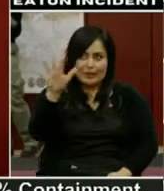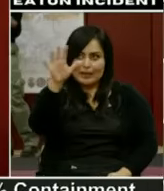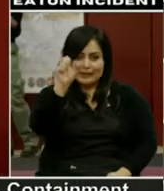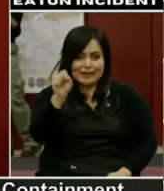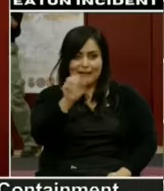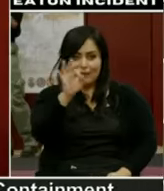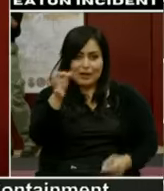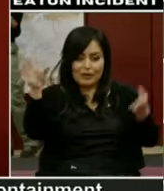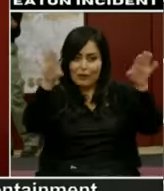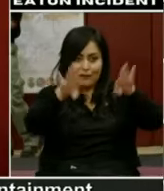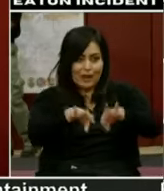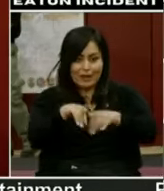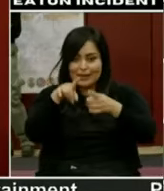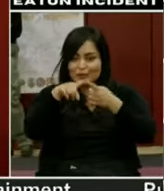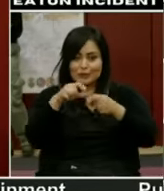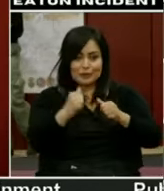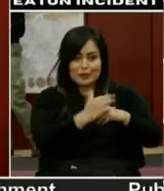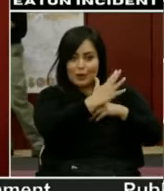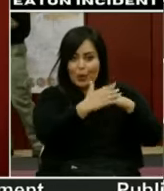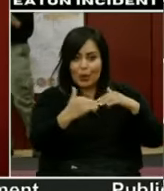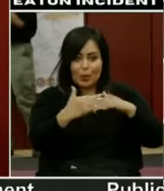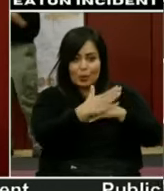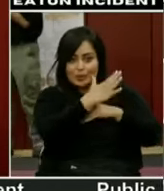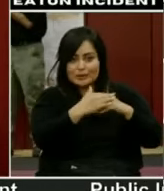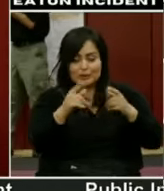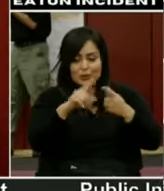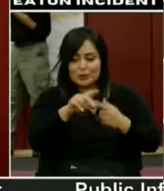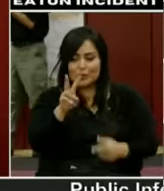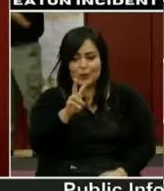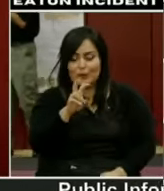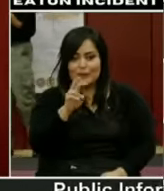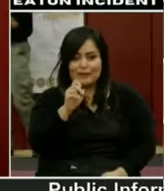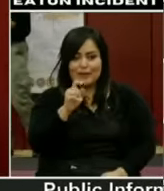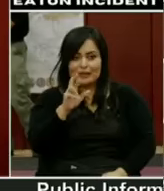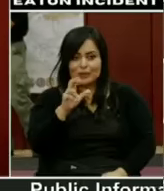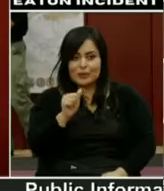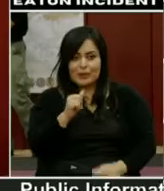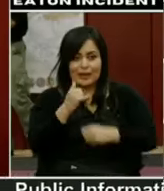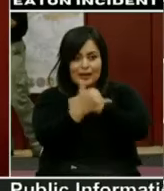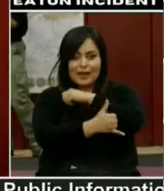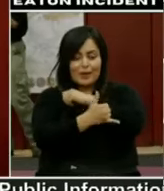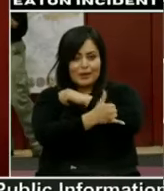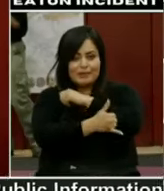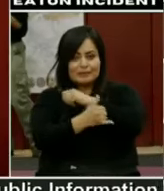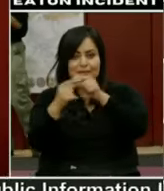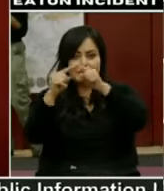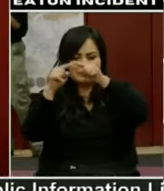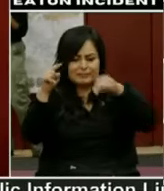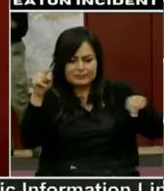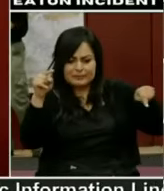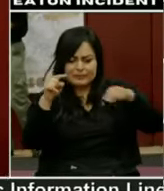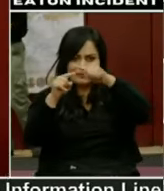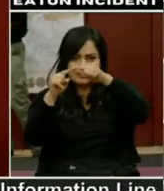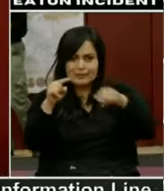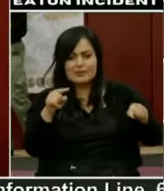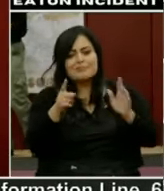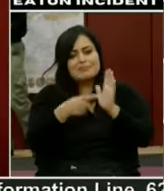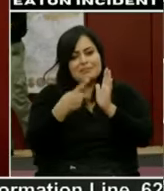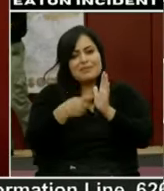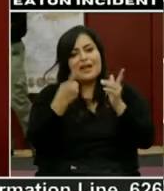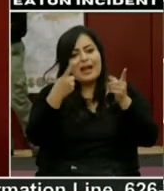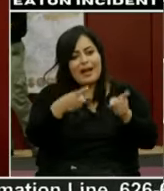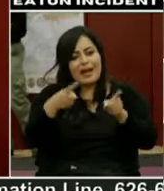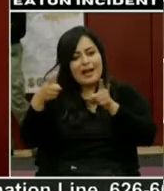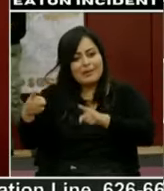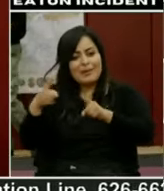Valley going out to the coast and through Ventura County. So, it does happen as we've seen, but